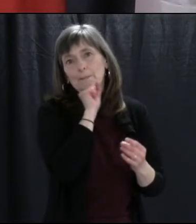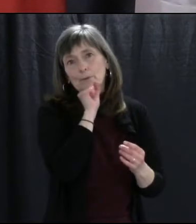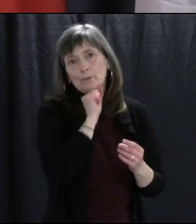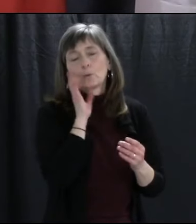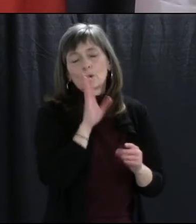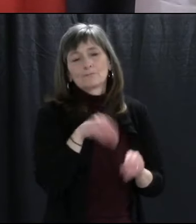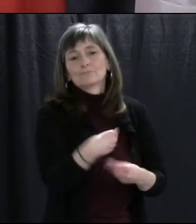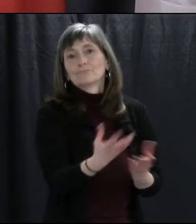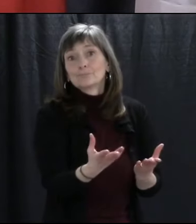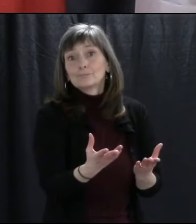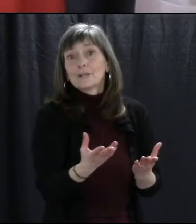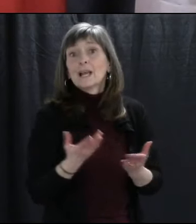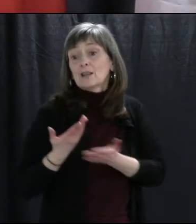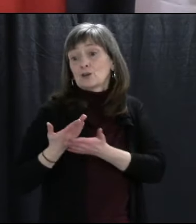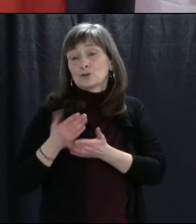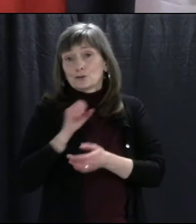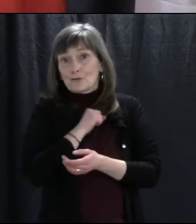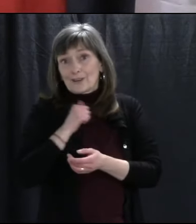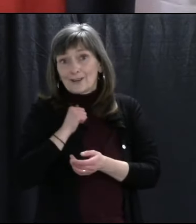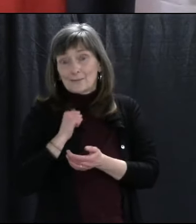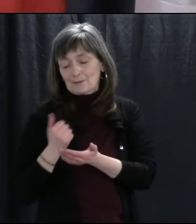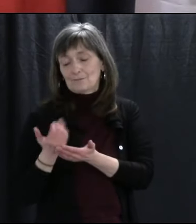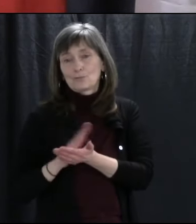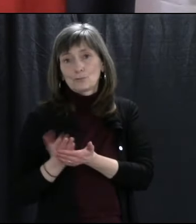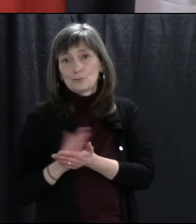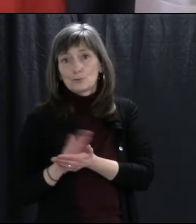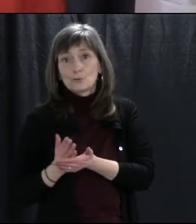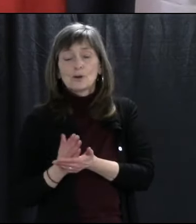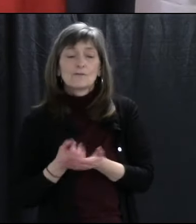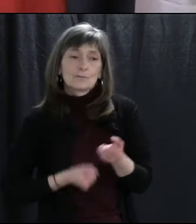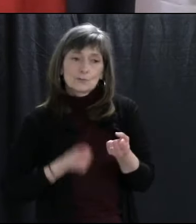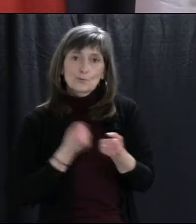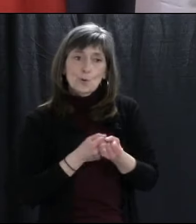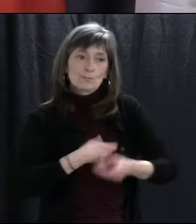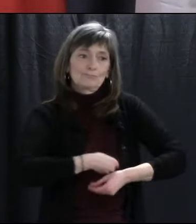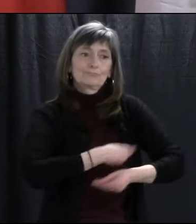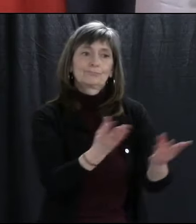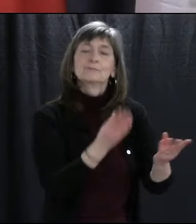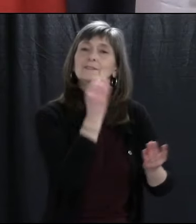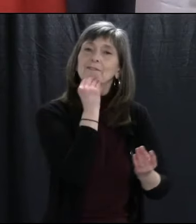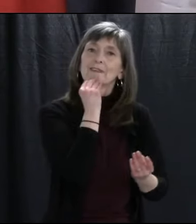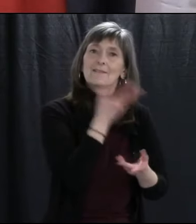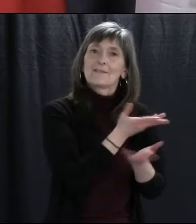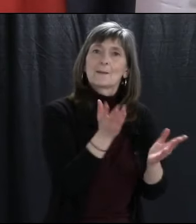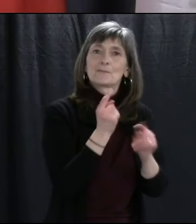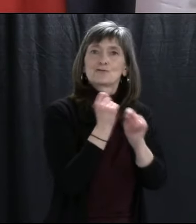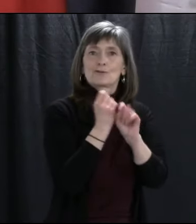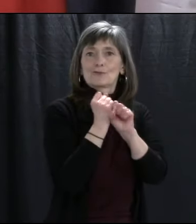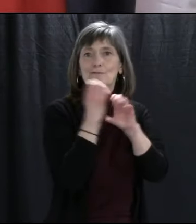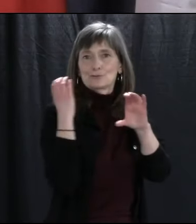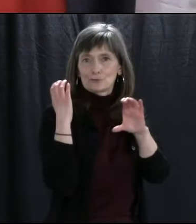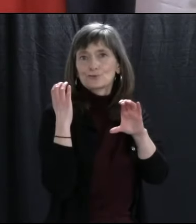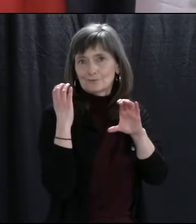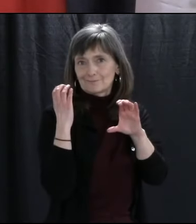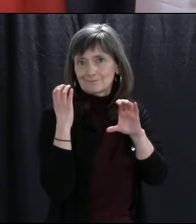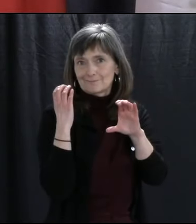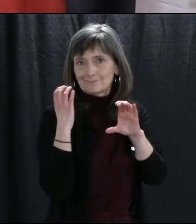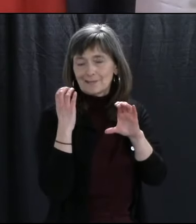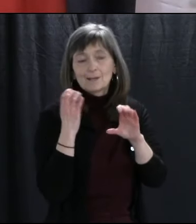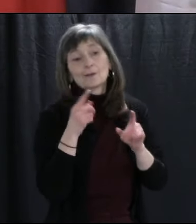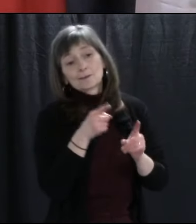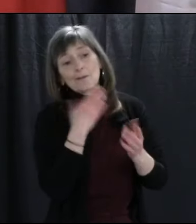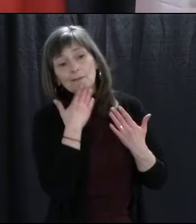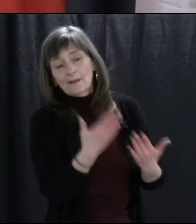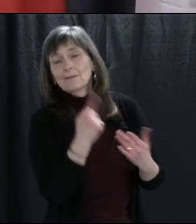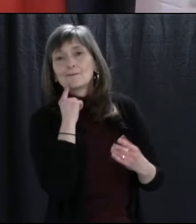meal cooked up to support these commercial drivers who are providing essential services to Newfoundland